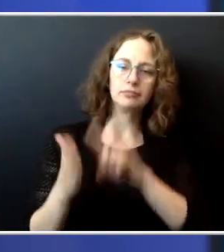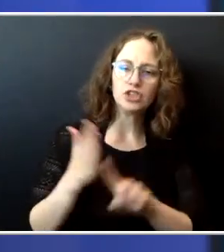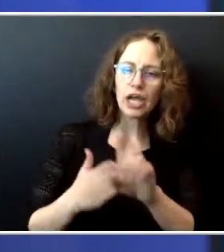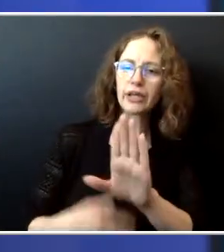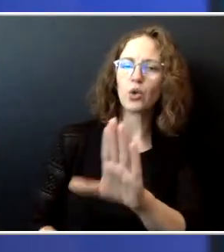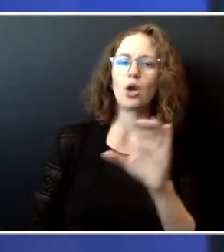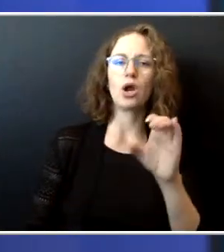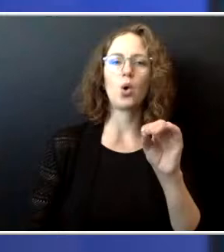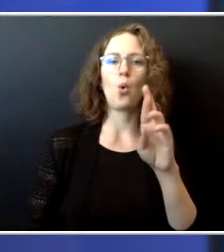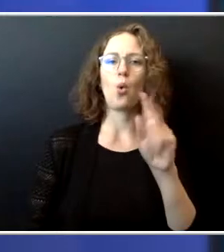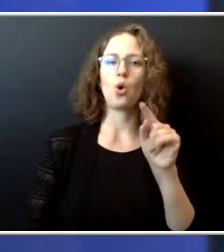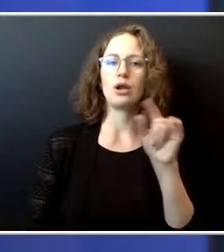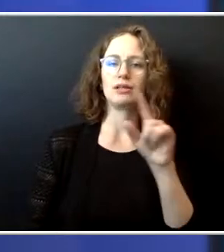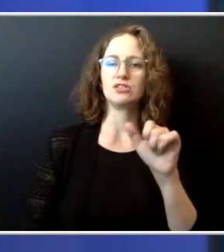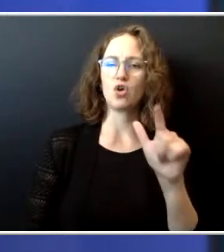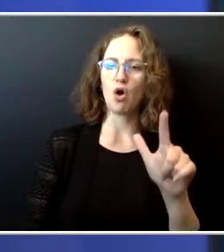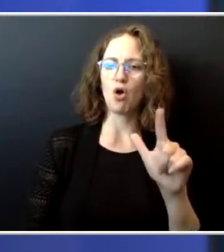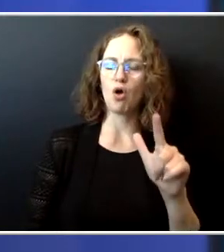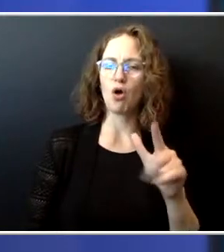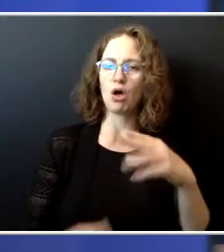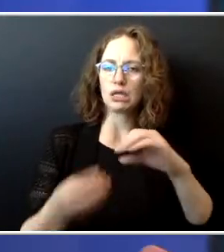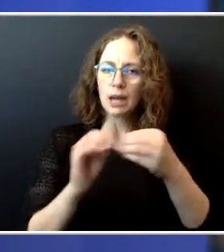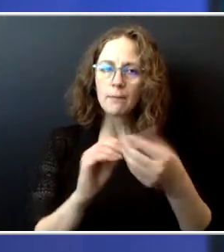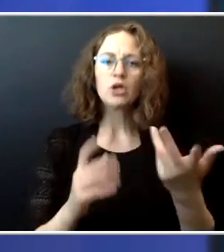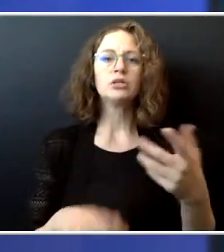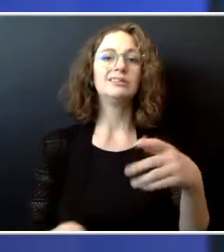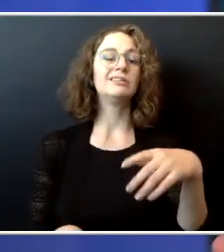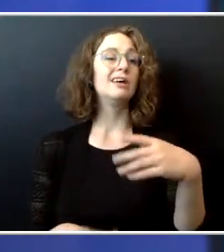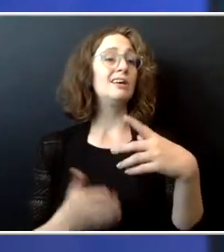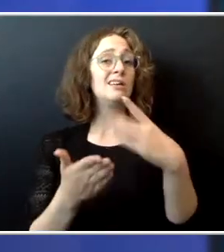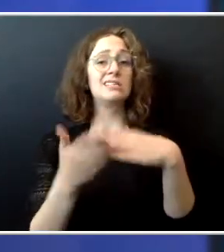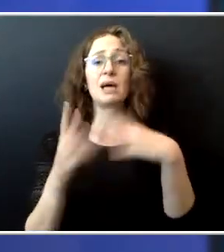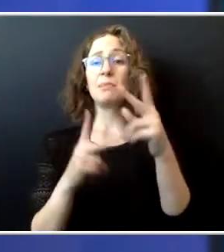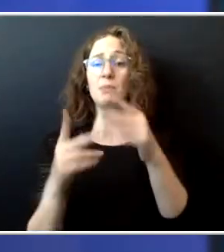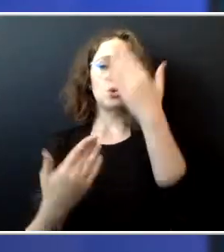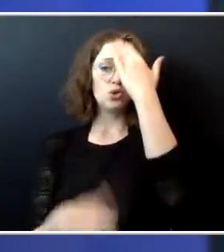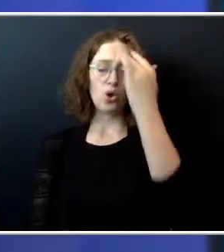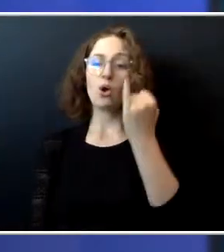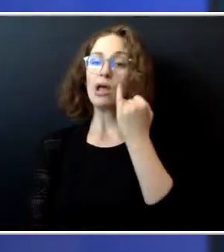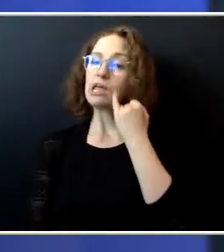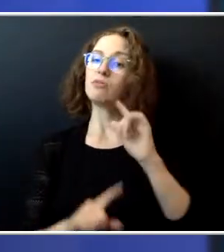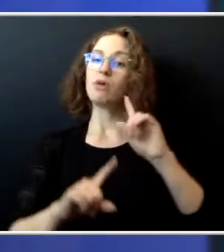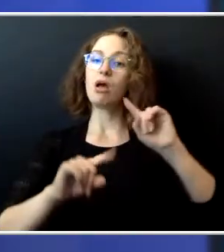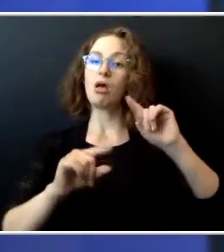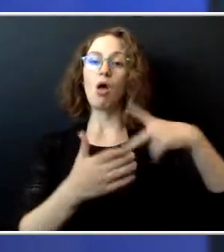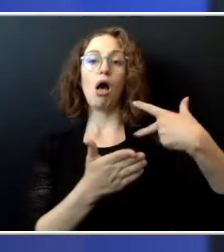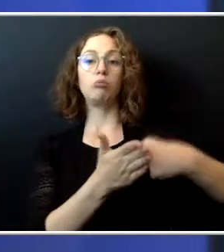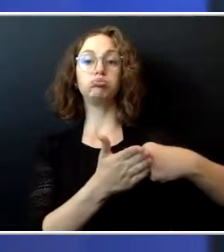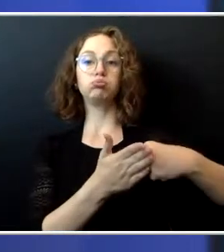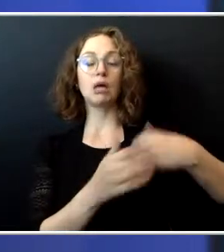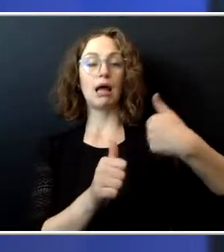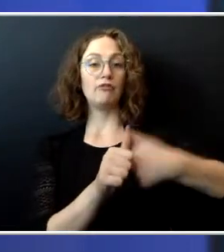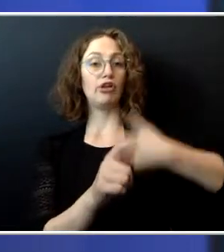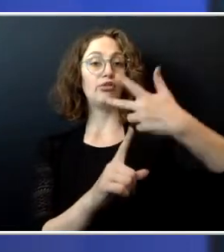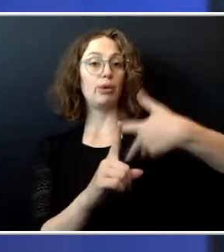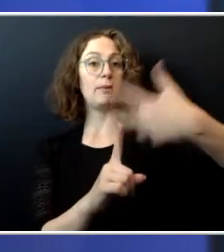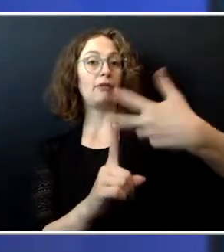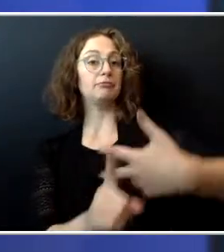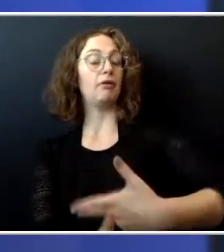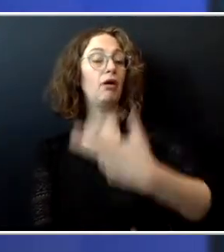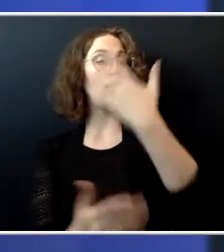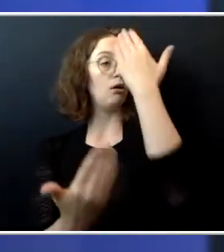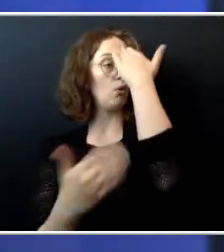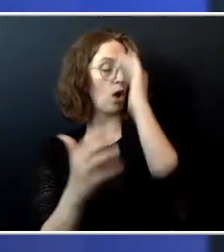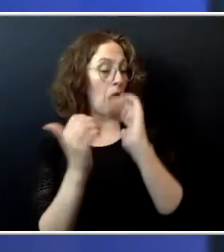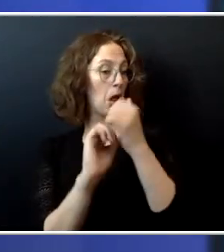not aware. They've been getting injection every 3 months. They didn't know what could, impact their health in that way